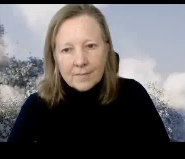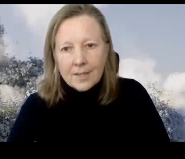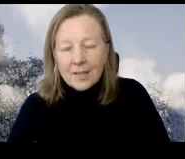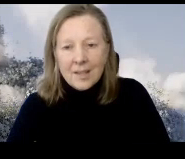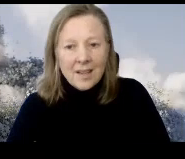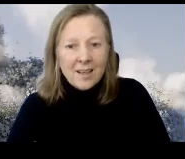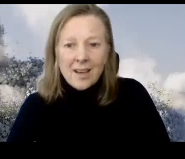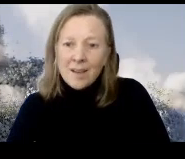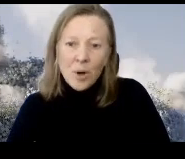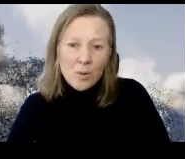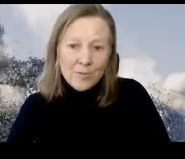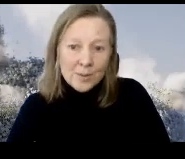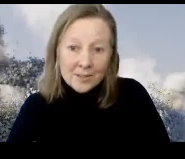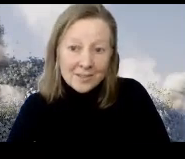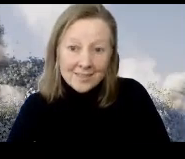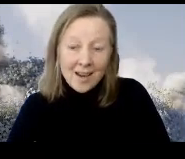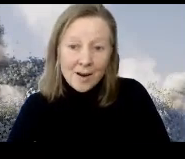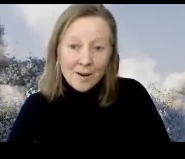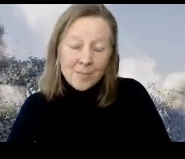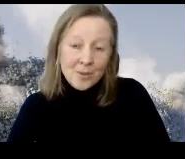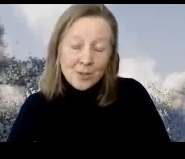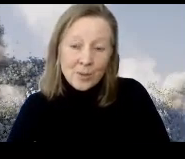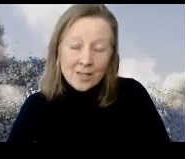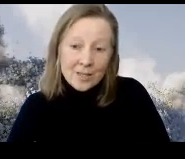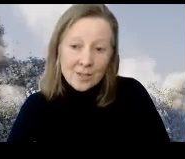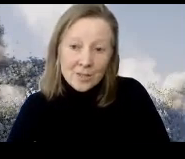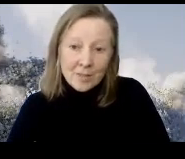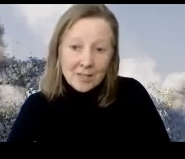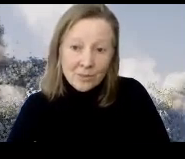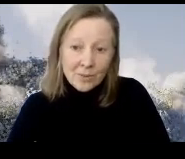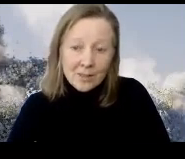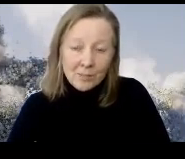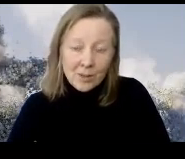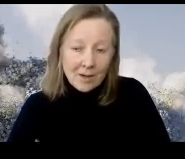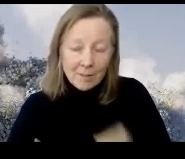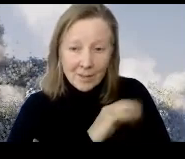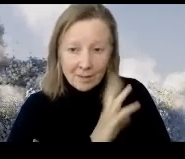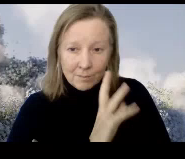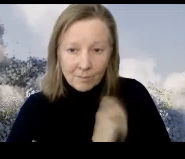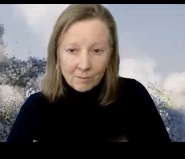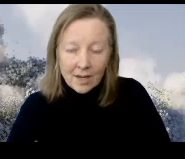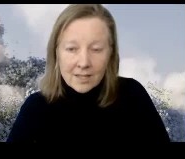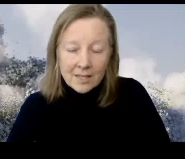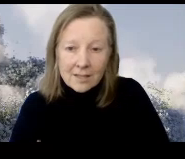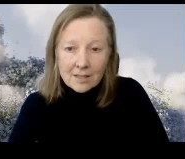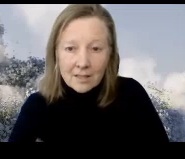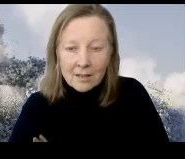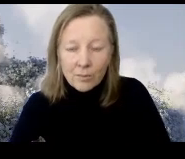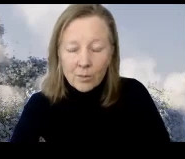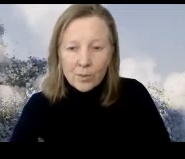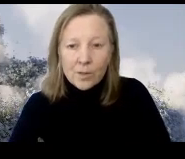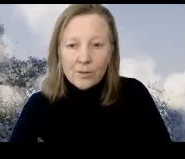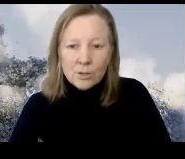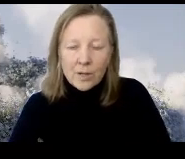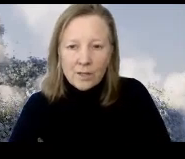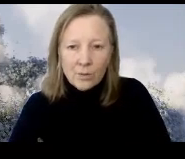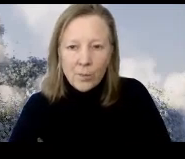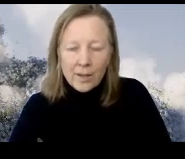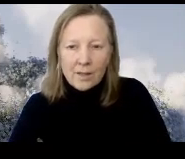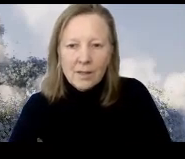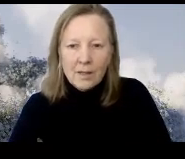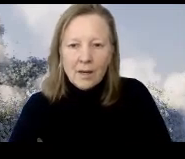citizens? I'm hopeful. They're trying to do something different with my ISANS where we work. They're